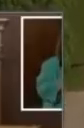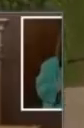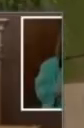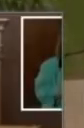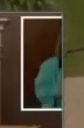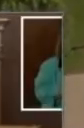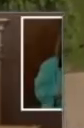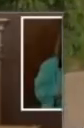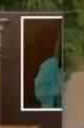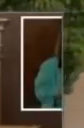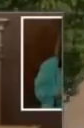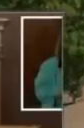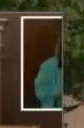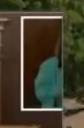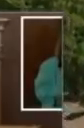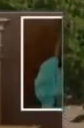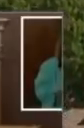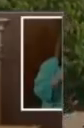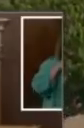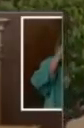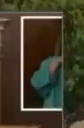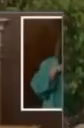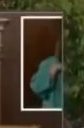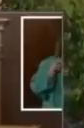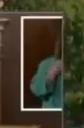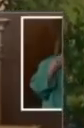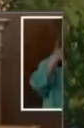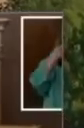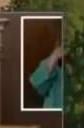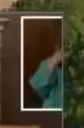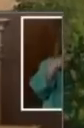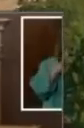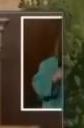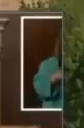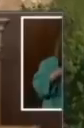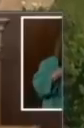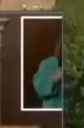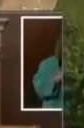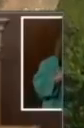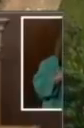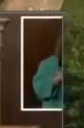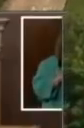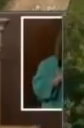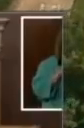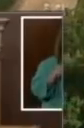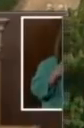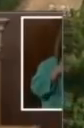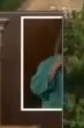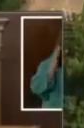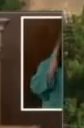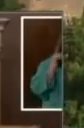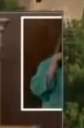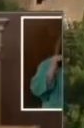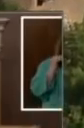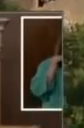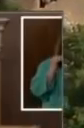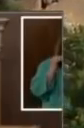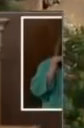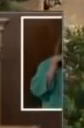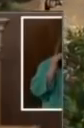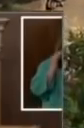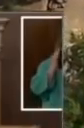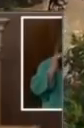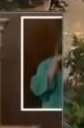And I know I've only been governor a short period of time, but I hope